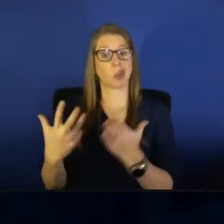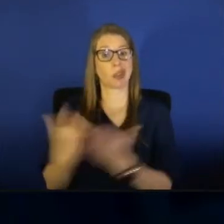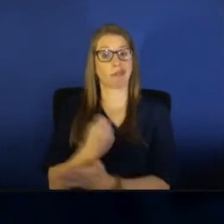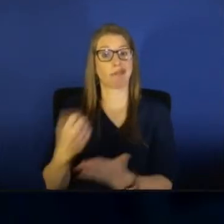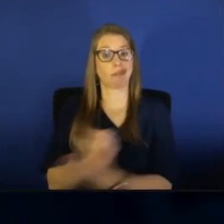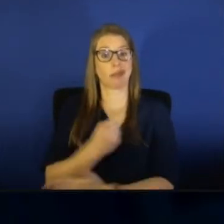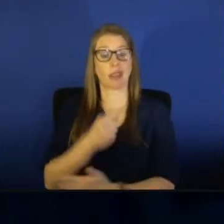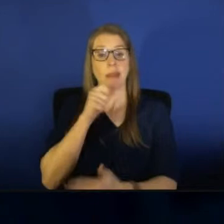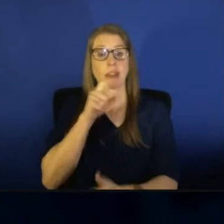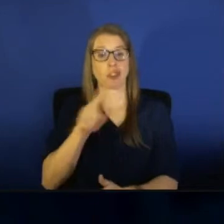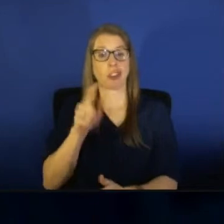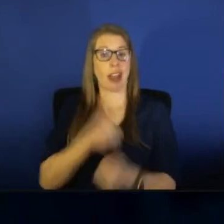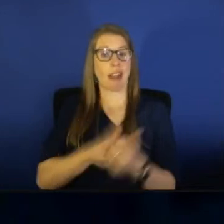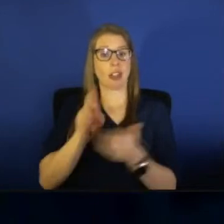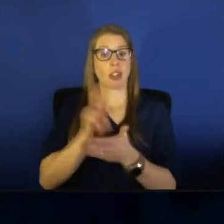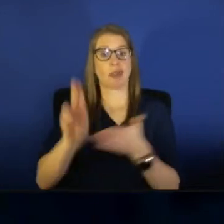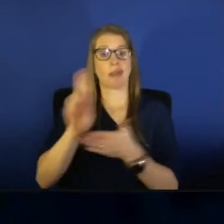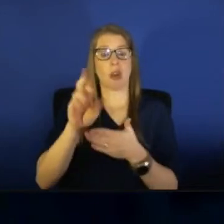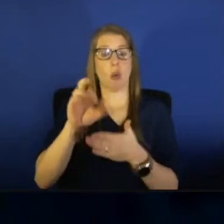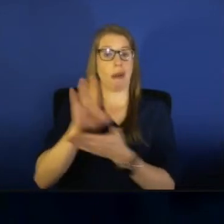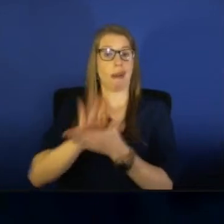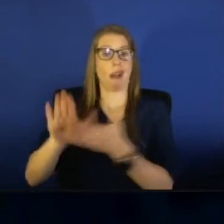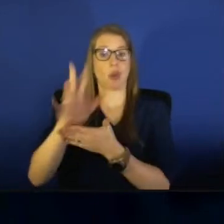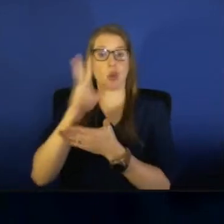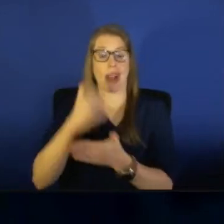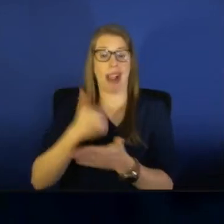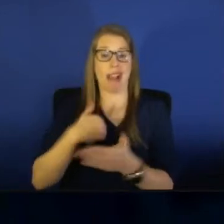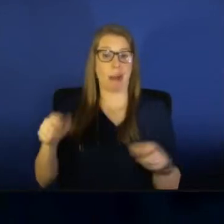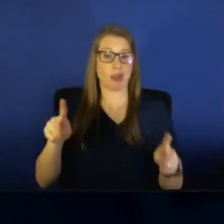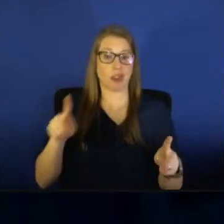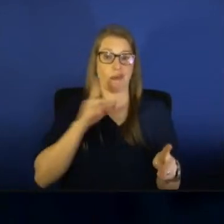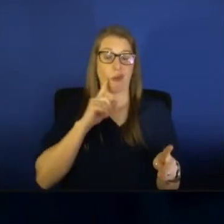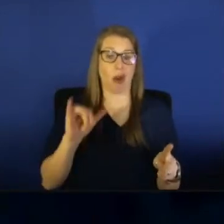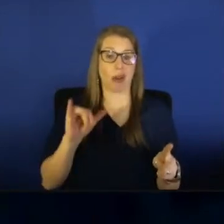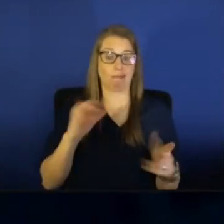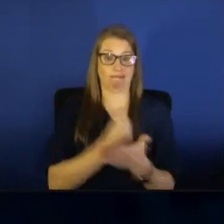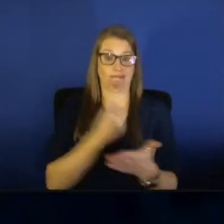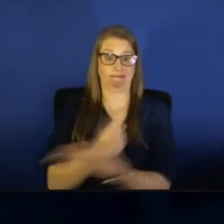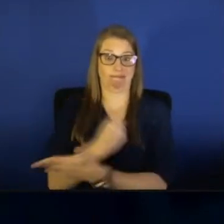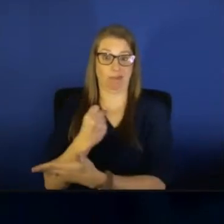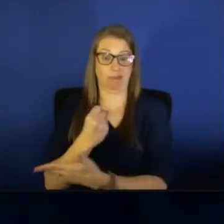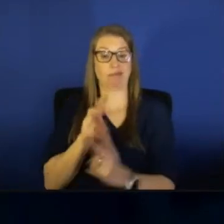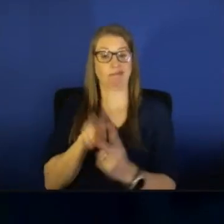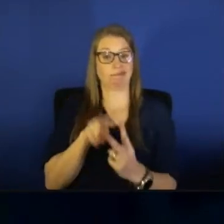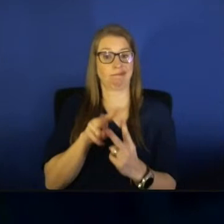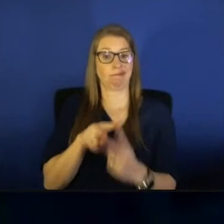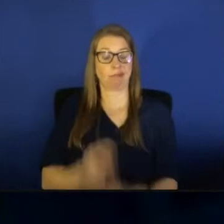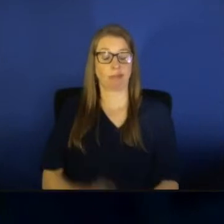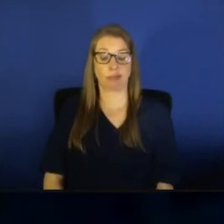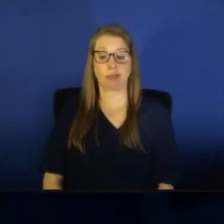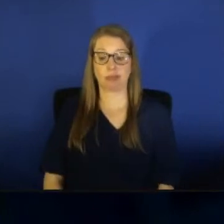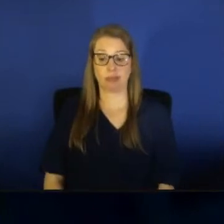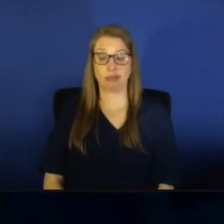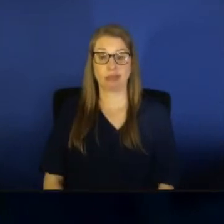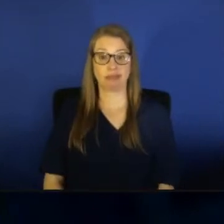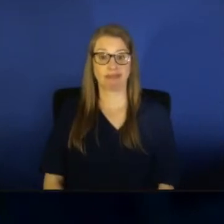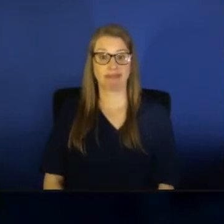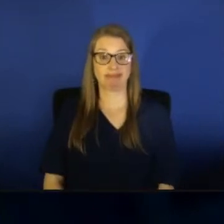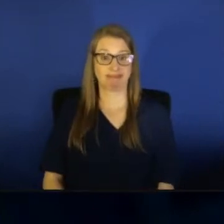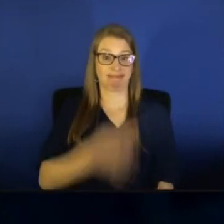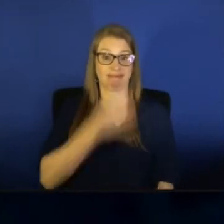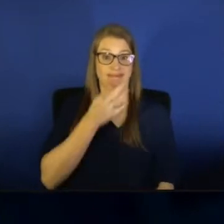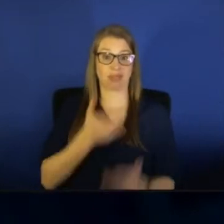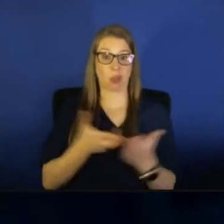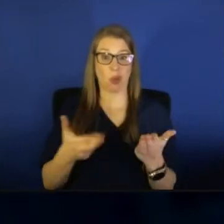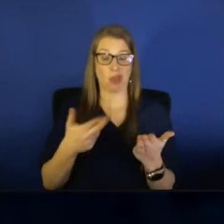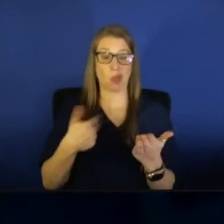every university or college would even have the opportunity to have the kind of talent and resources that we have